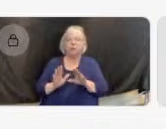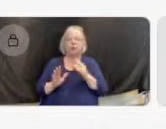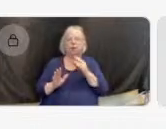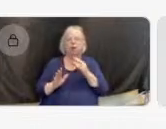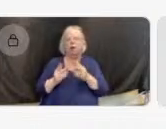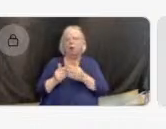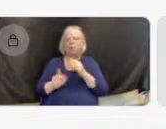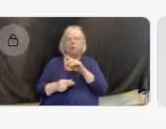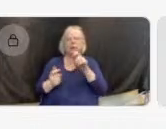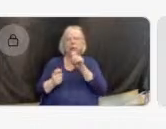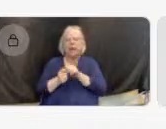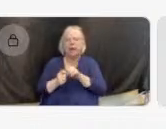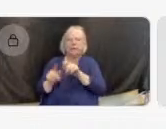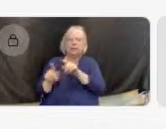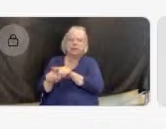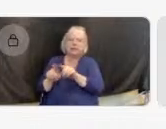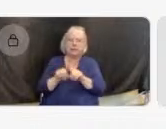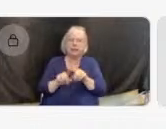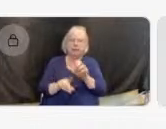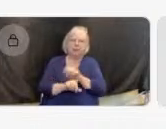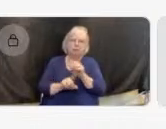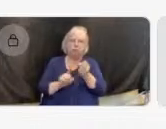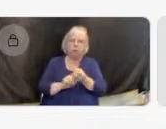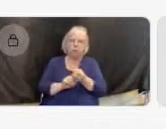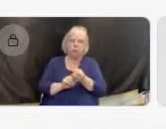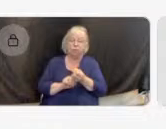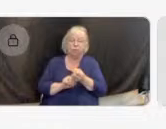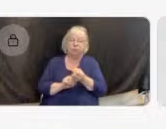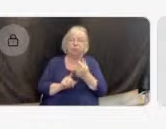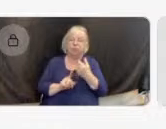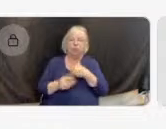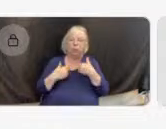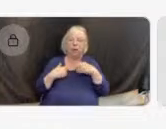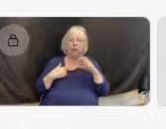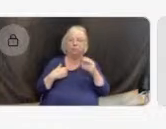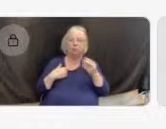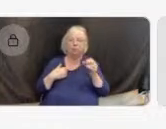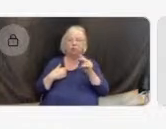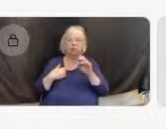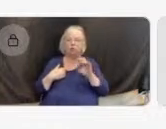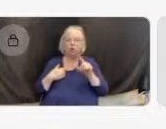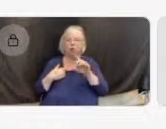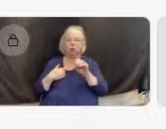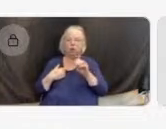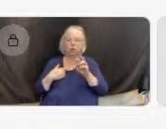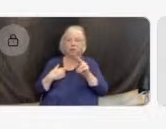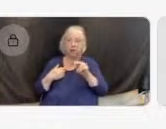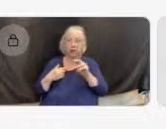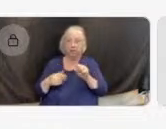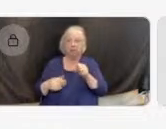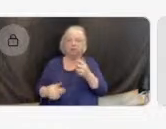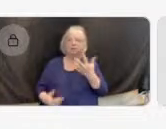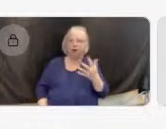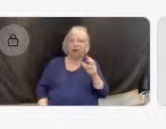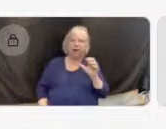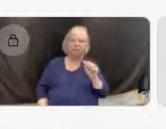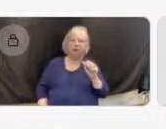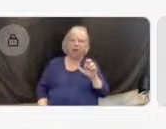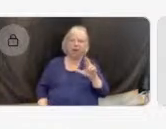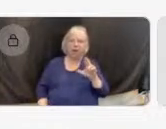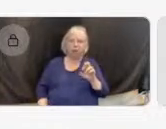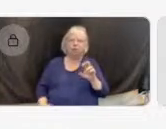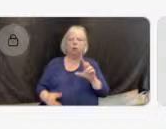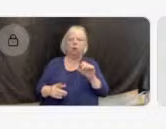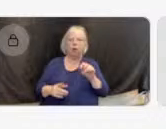exactly the same situation. We have Chenal Downs, 5-acre lots, $1 million